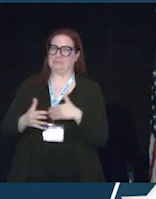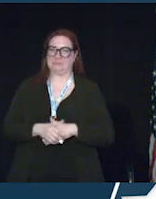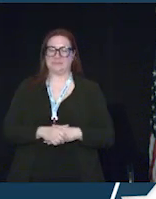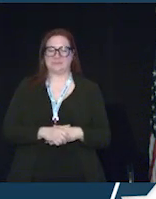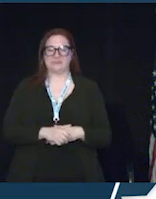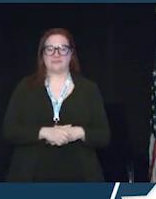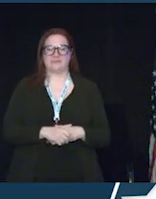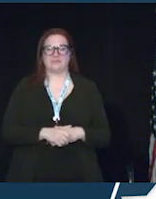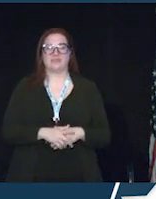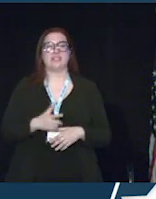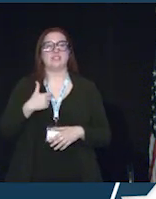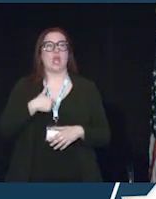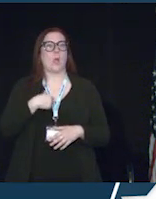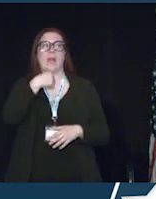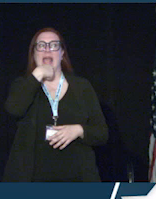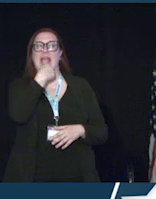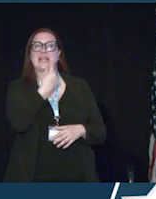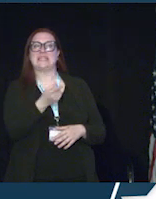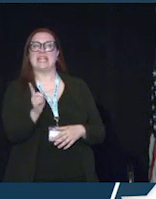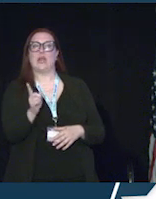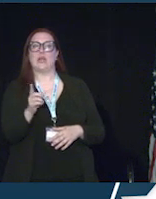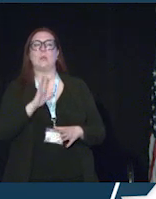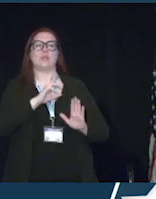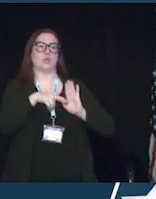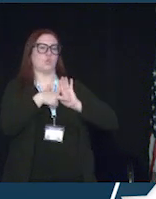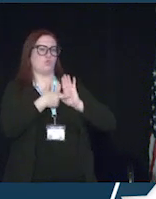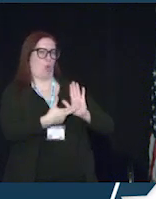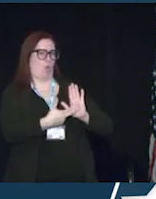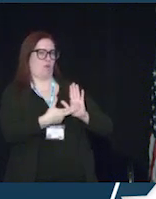But I can tell you which role I played.